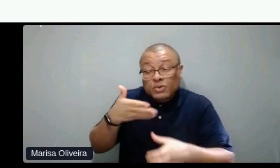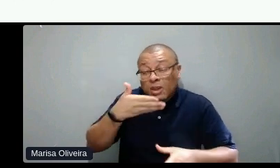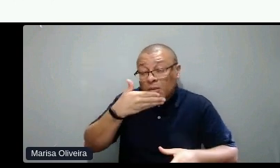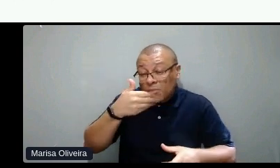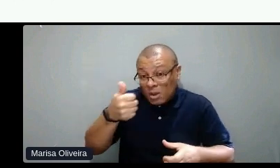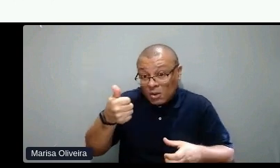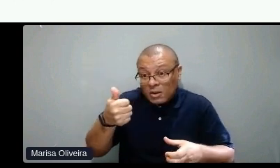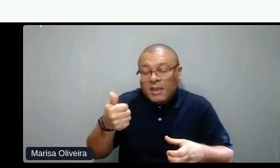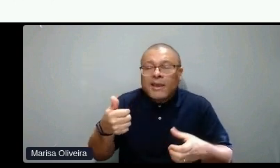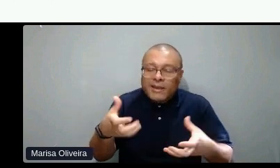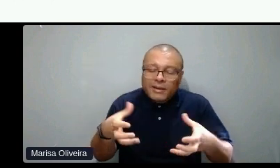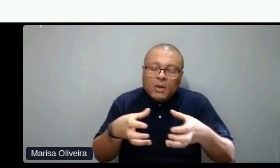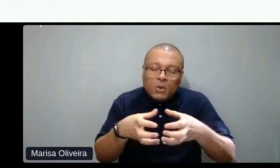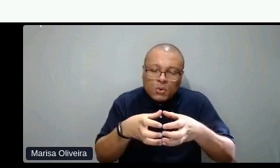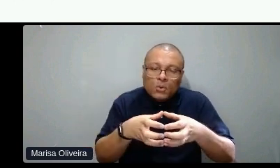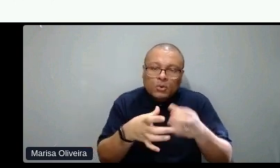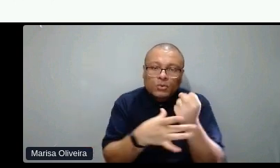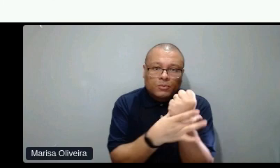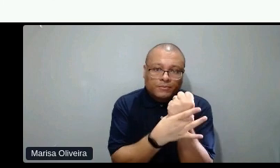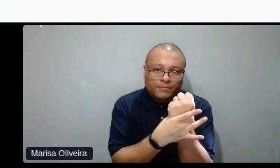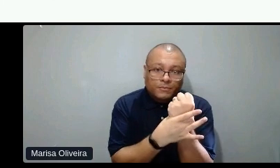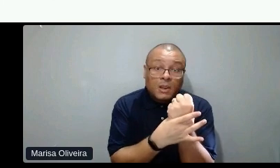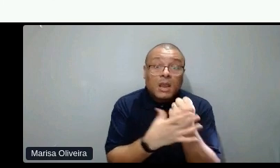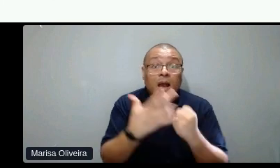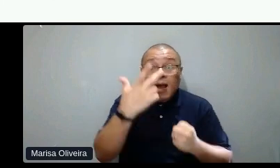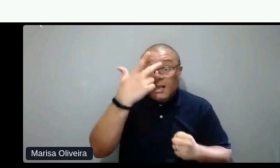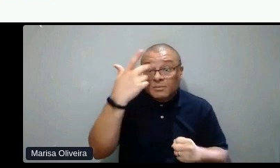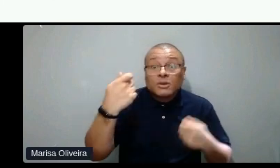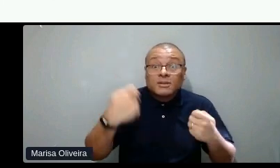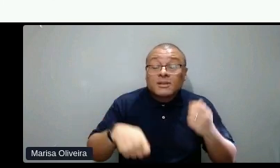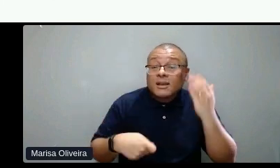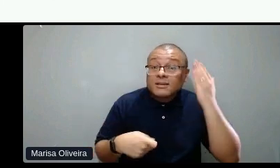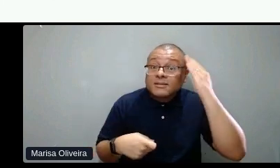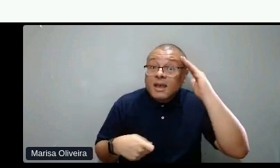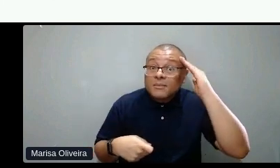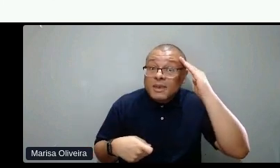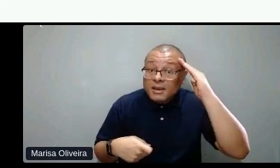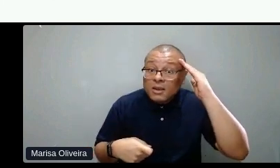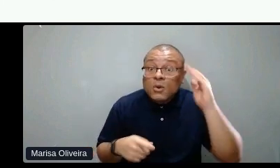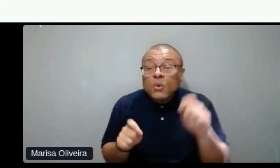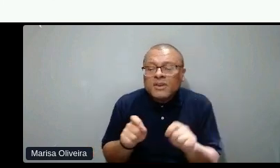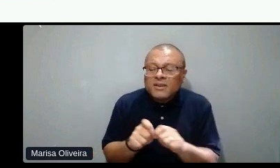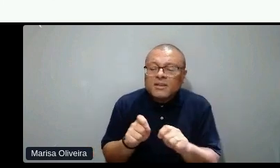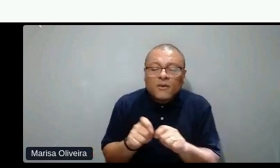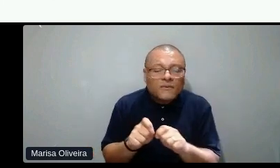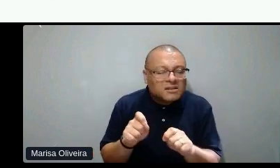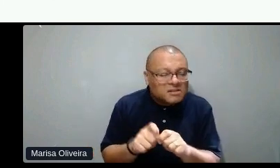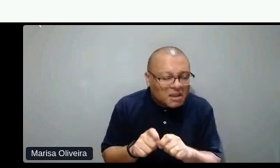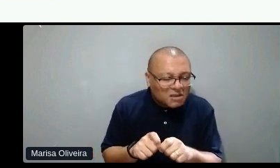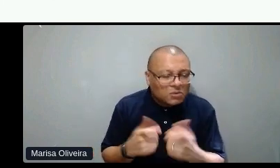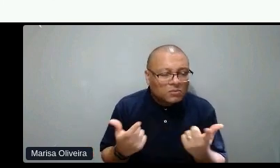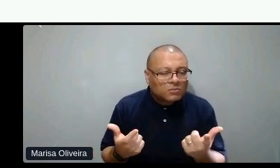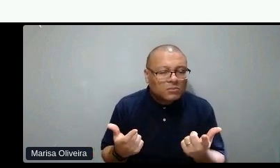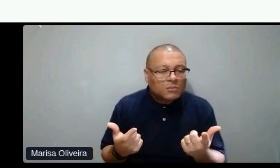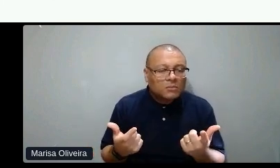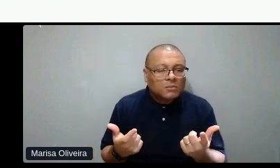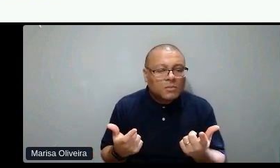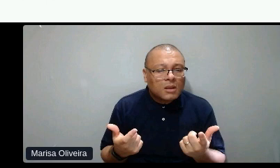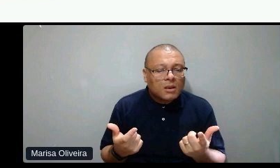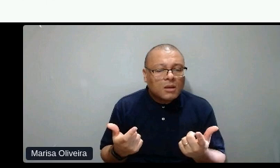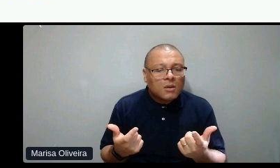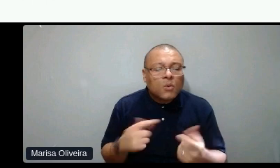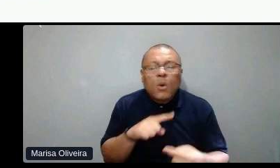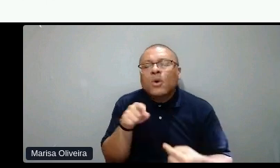also need is meaningful work. People need to know that the work that they're doing actually have a meaning.